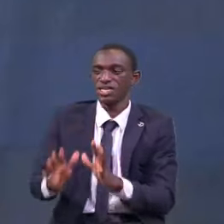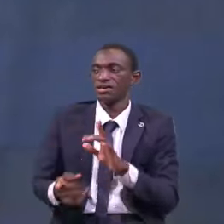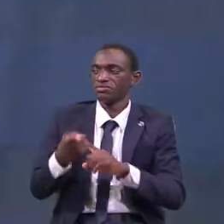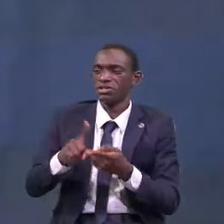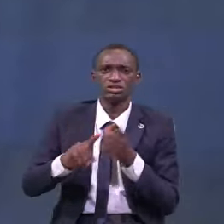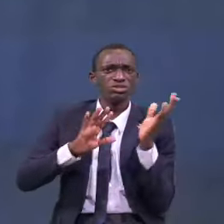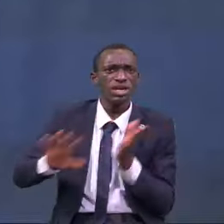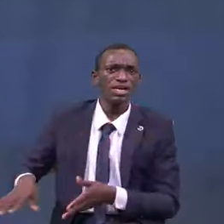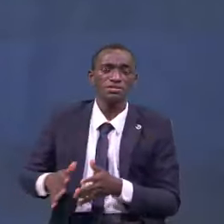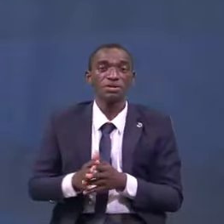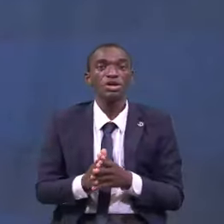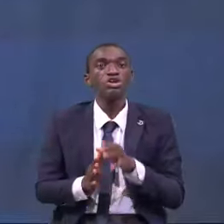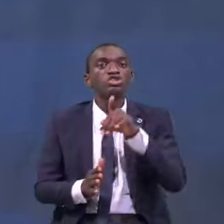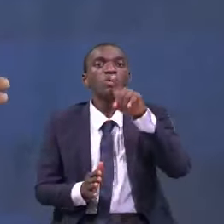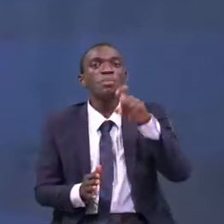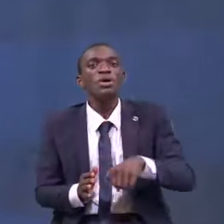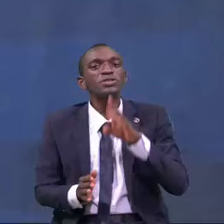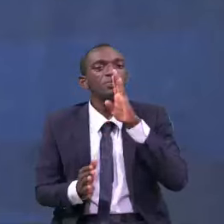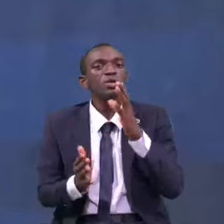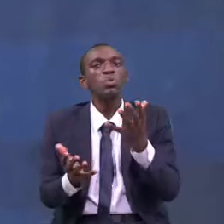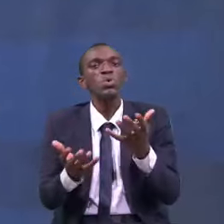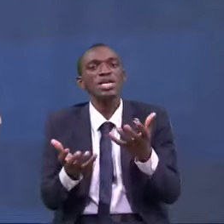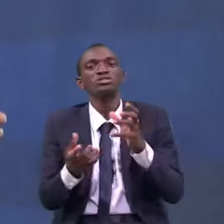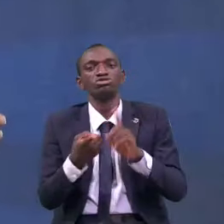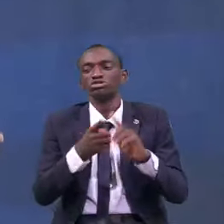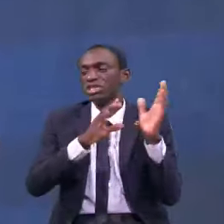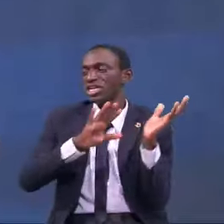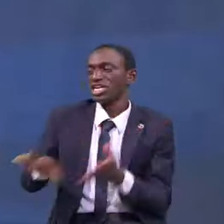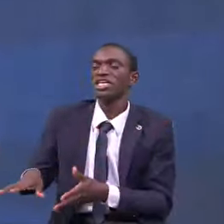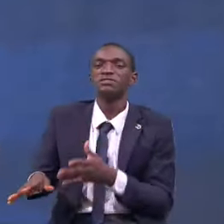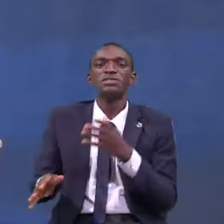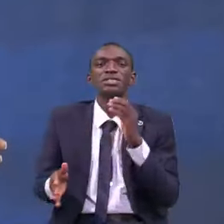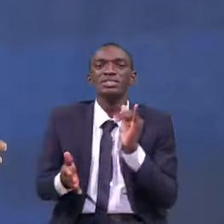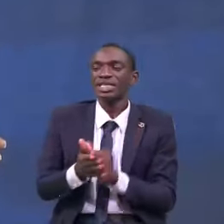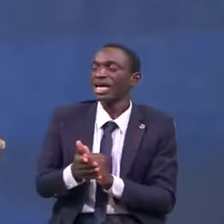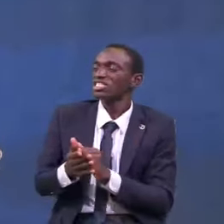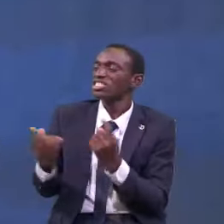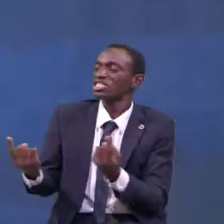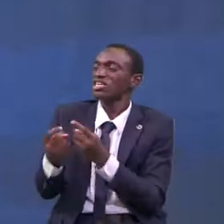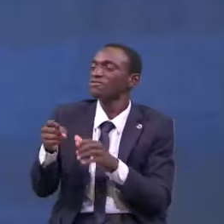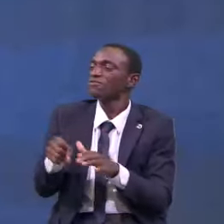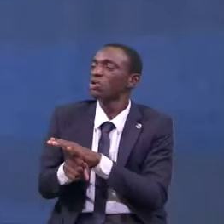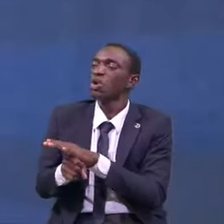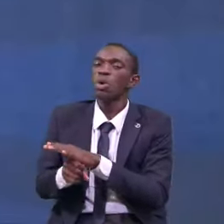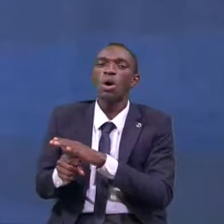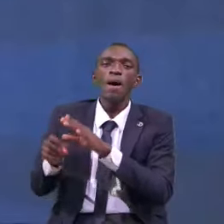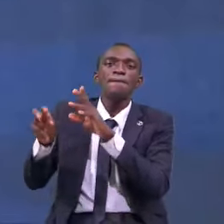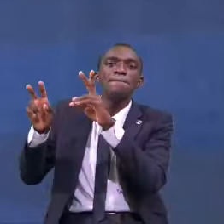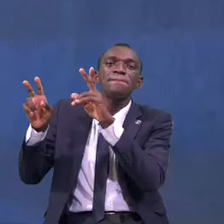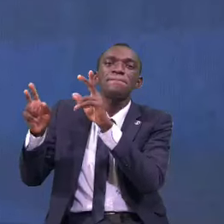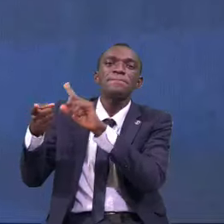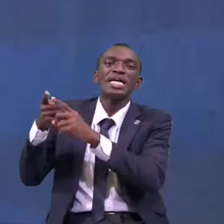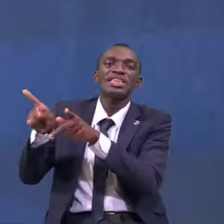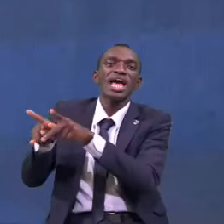You must be willing to leave the boy sinful partner. The girl sinful partner.